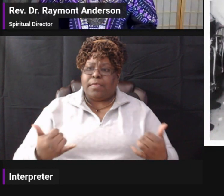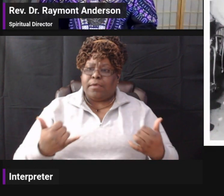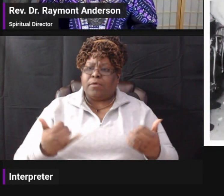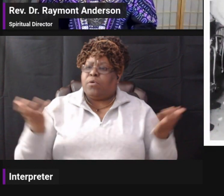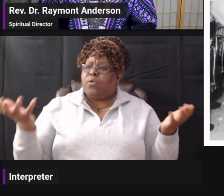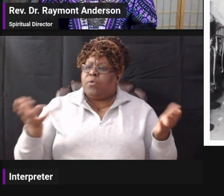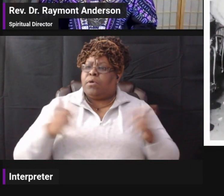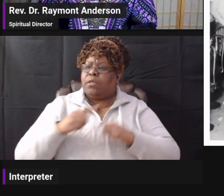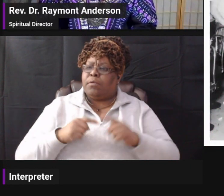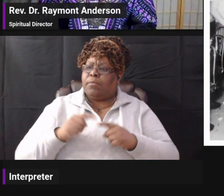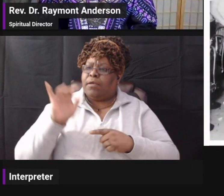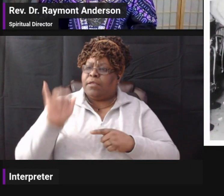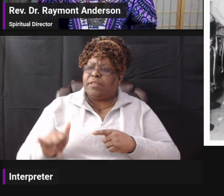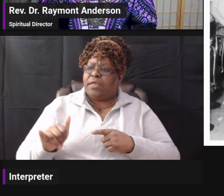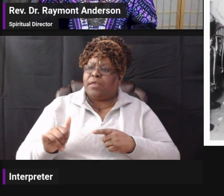allow?